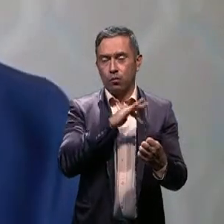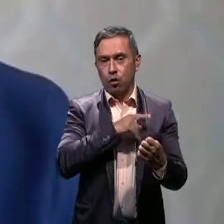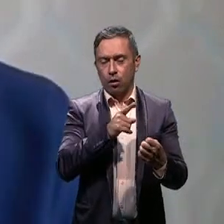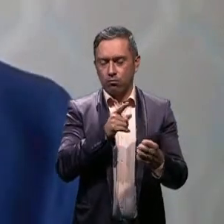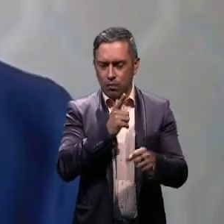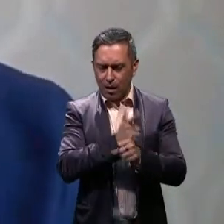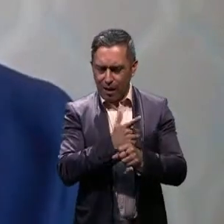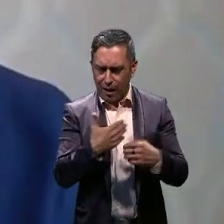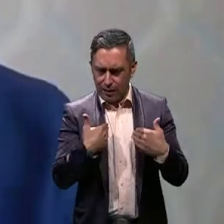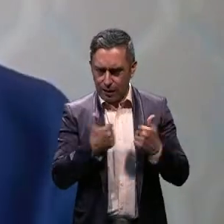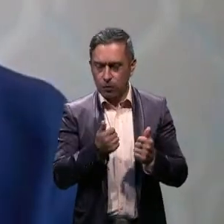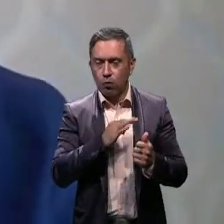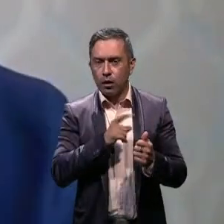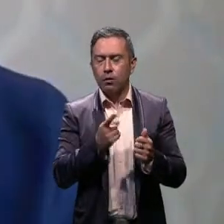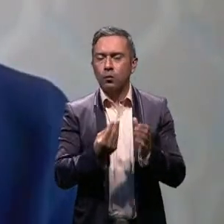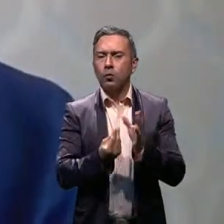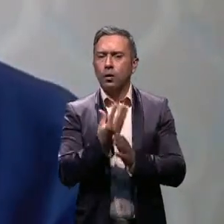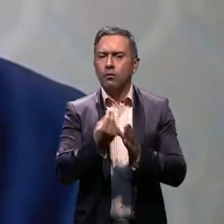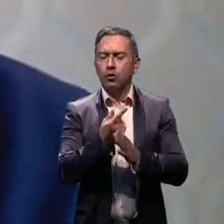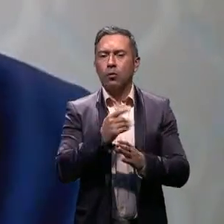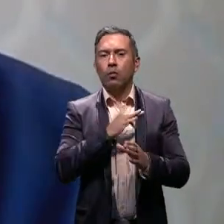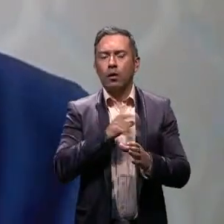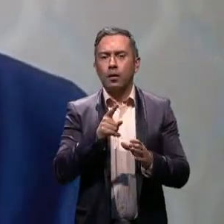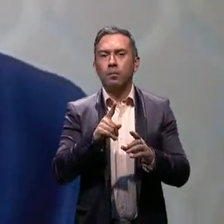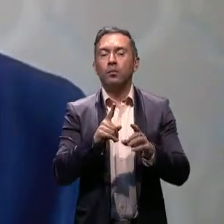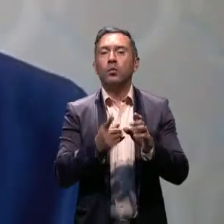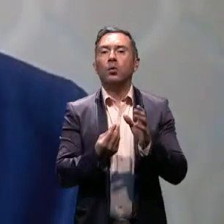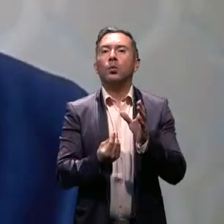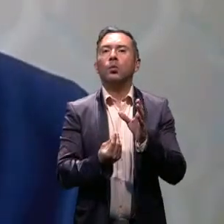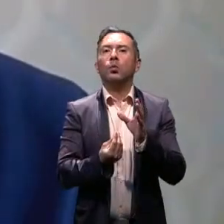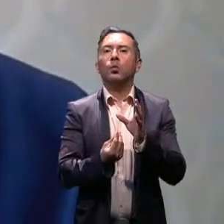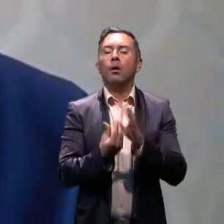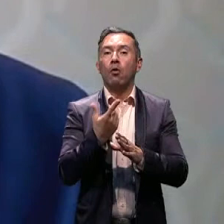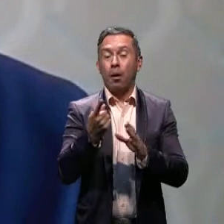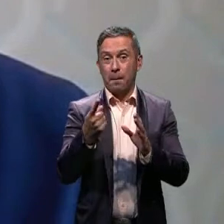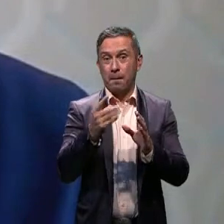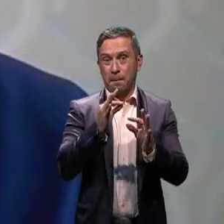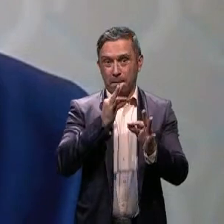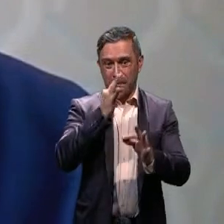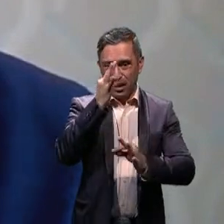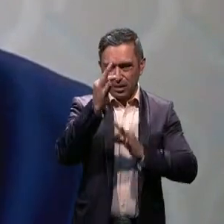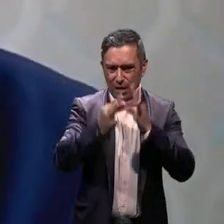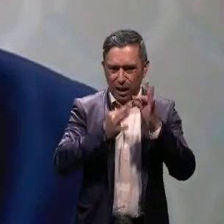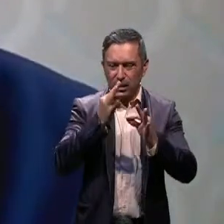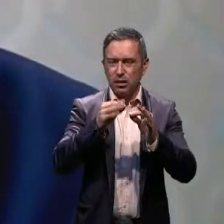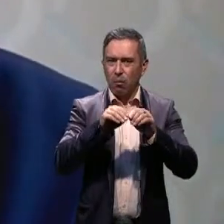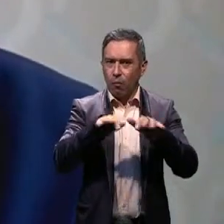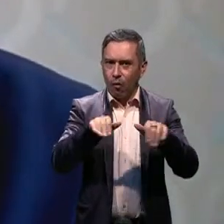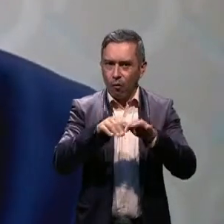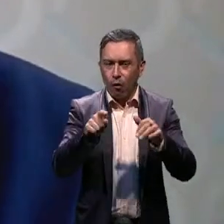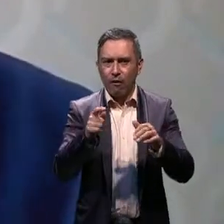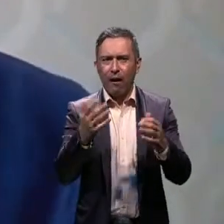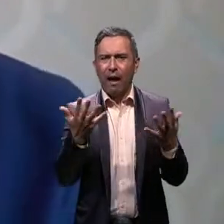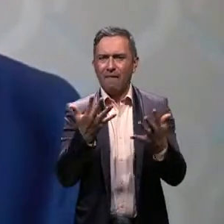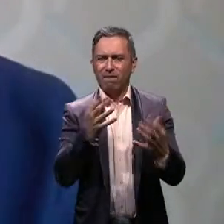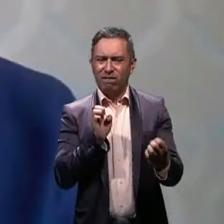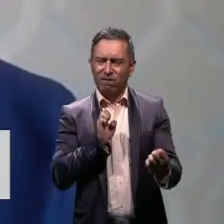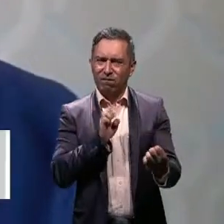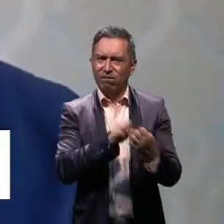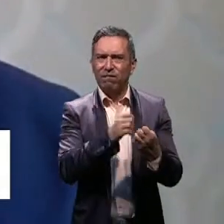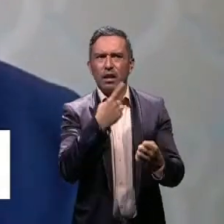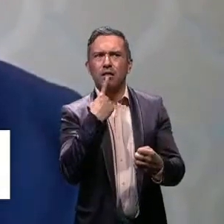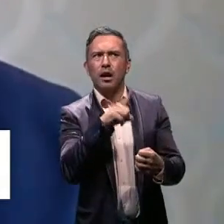to understand and to think about the novelty. Where are the new elements of these messages or